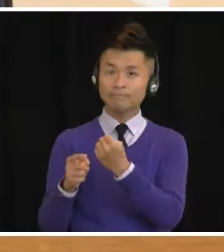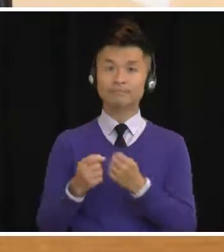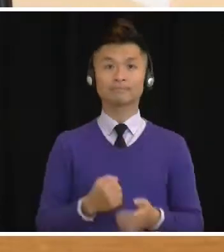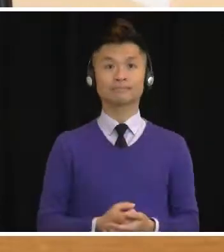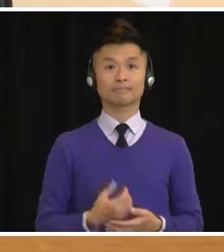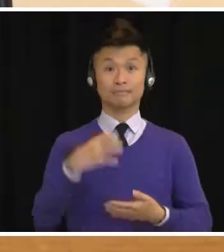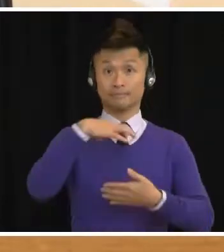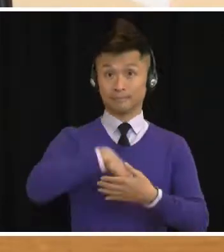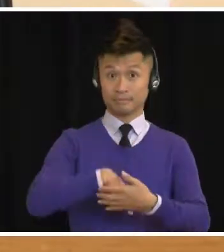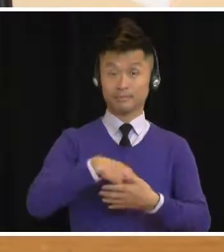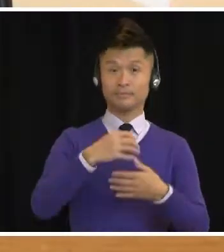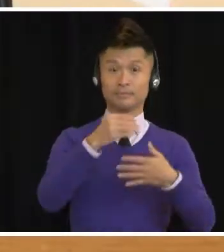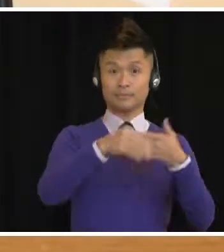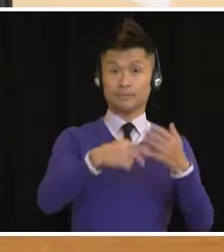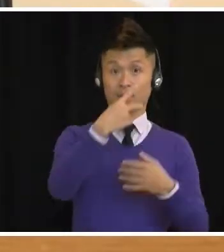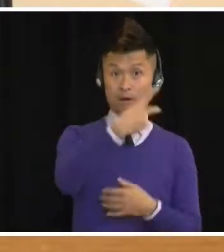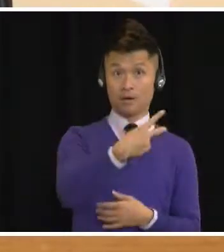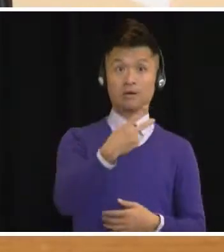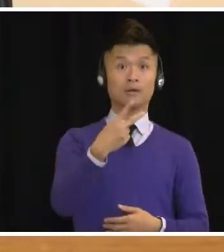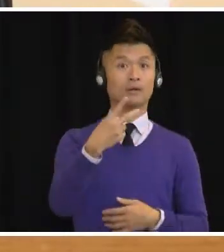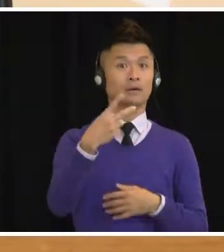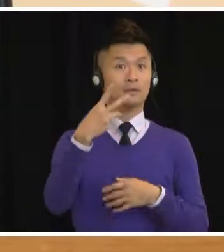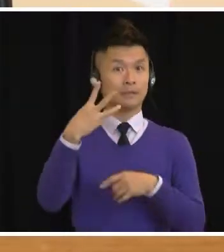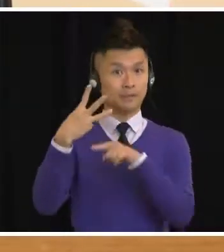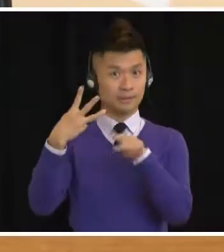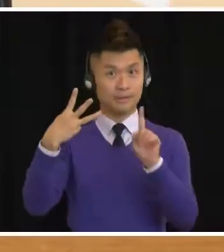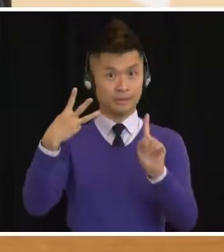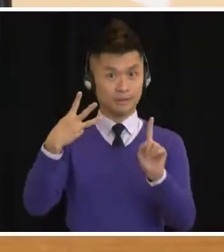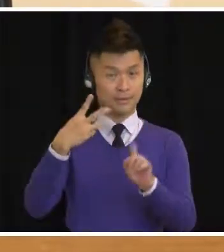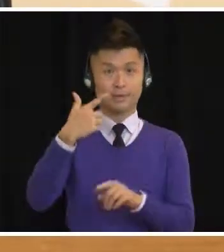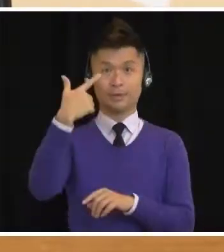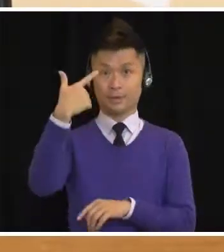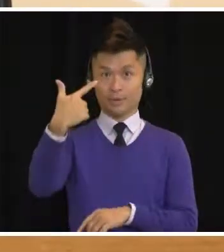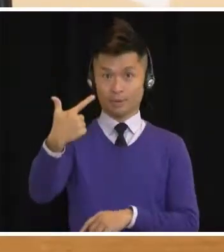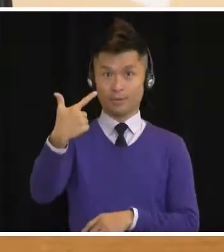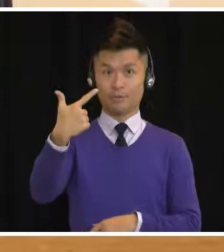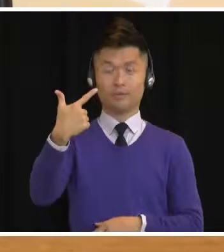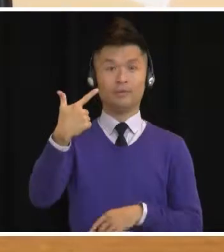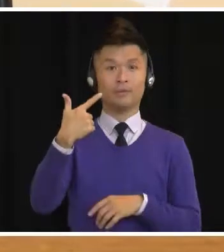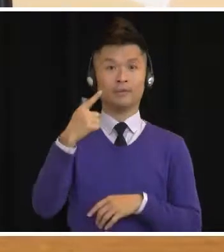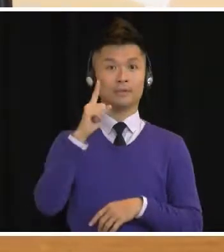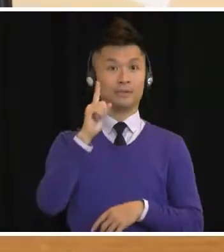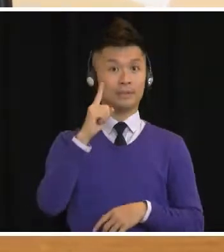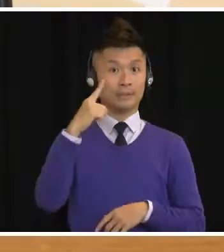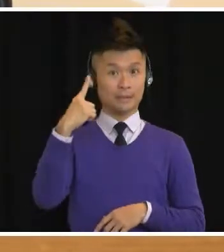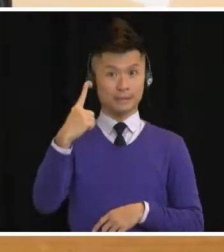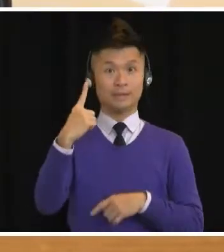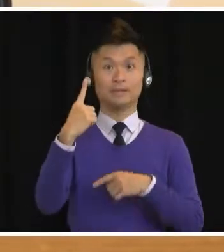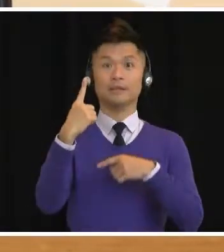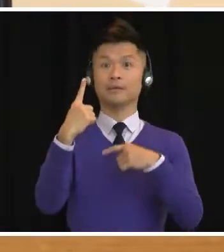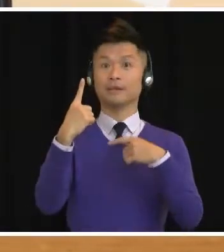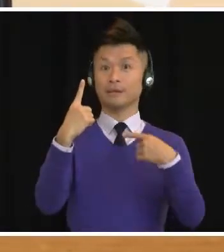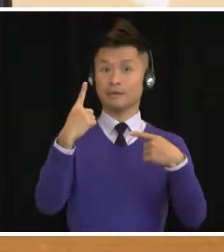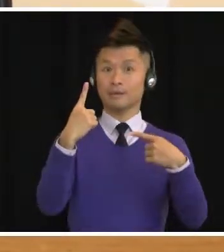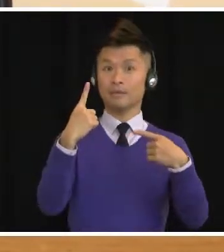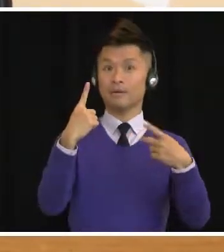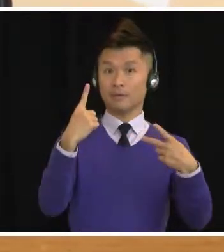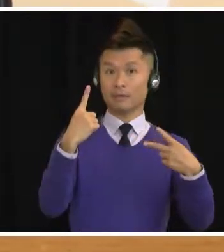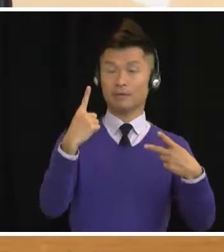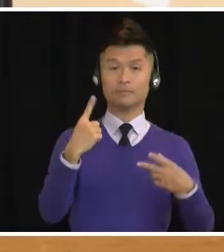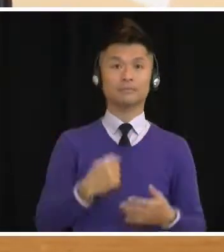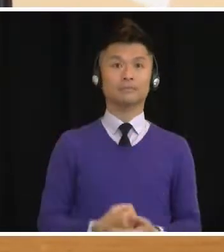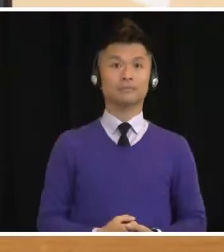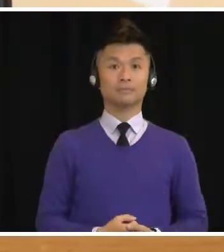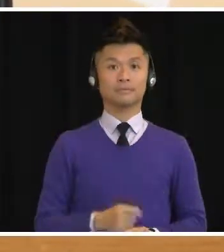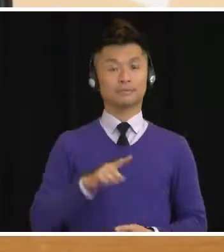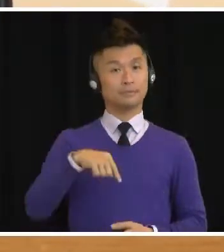best interest of the child, the right to life, survival, and development, and the right of the child to express her or